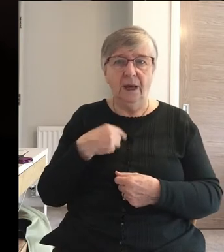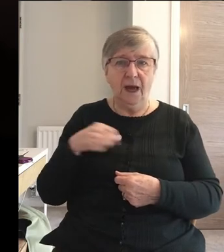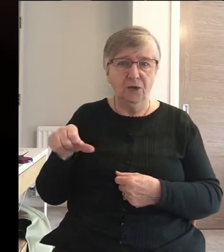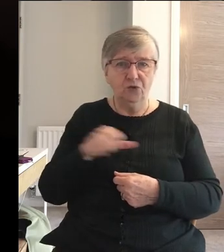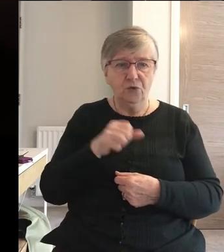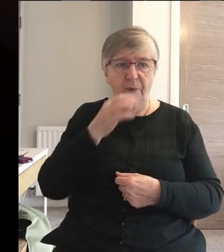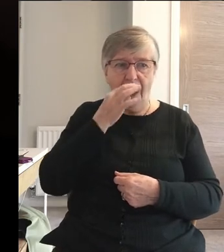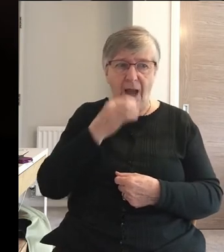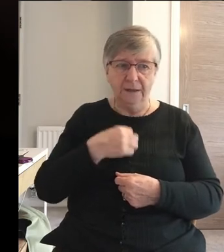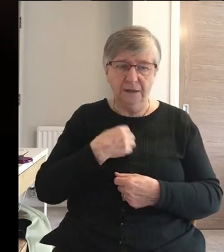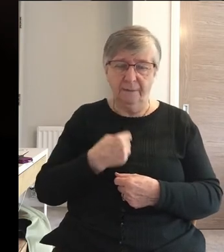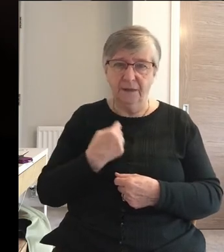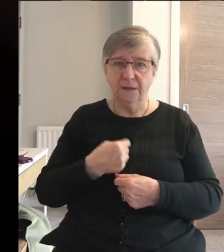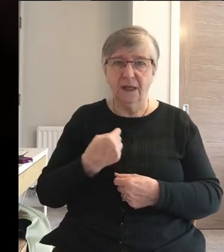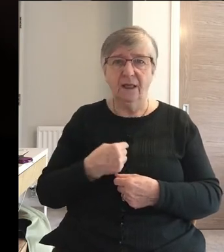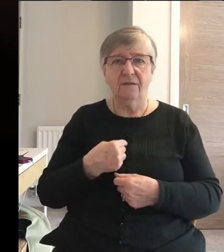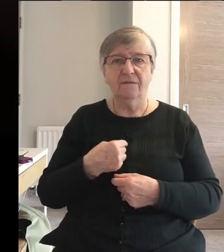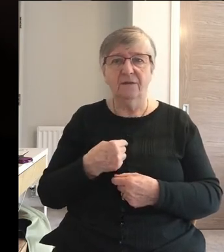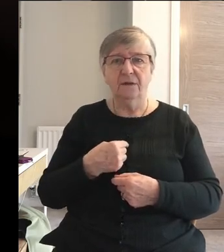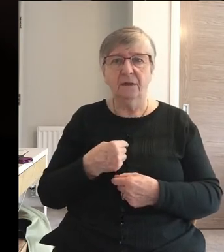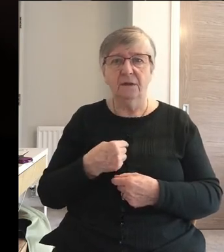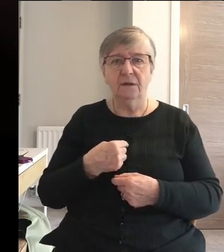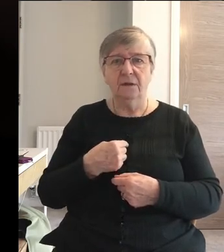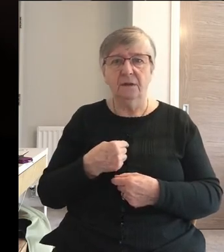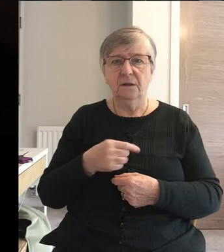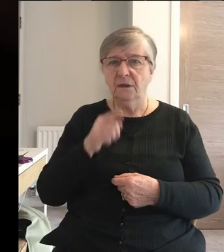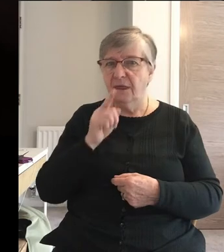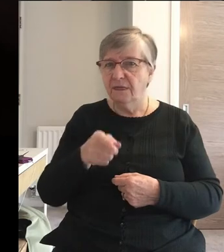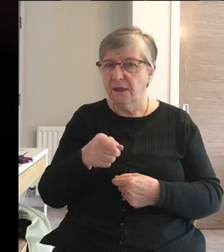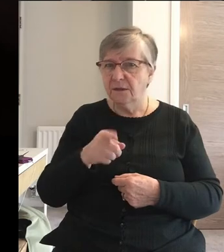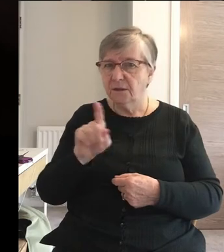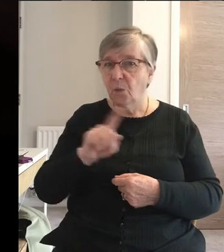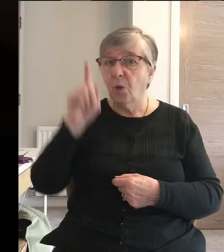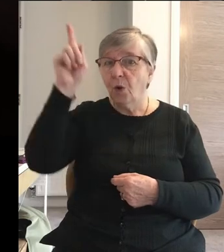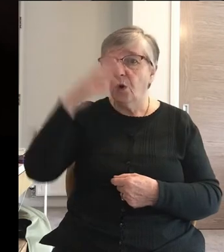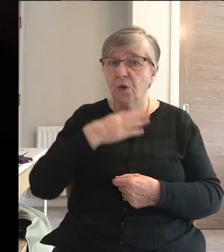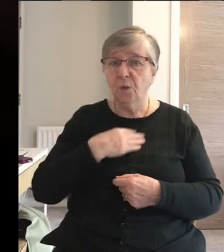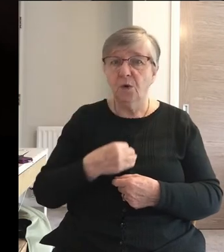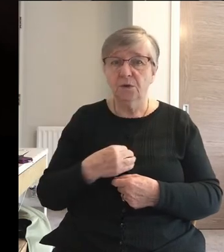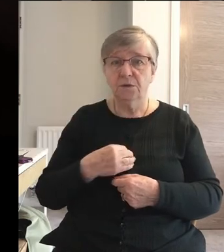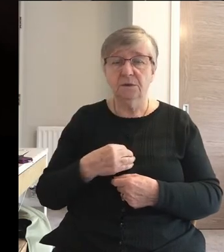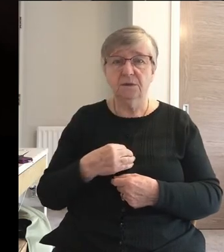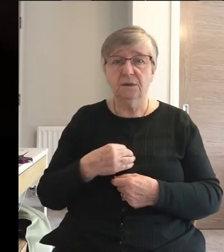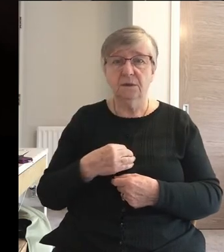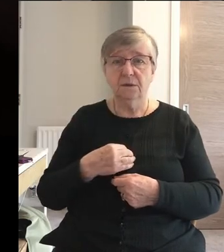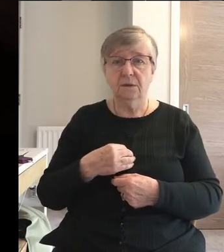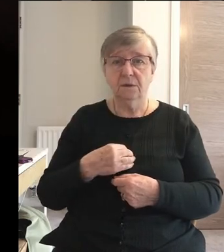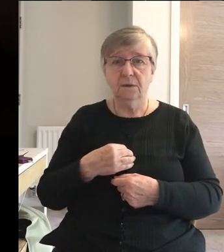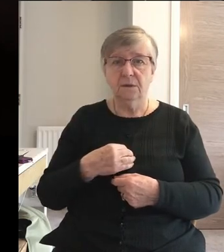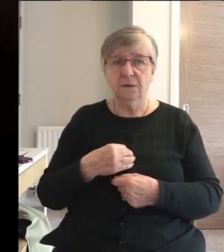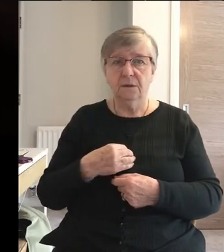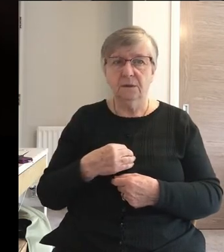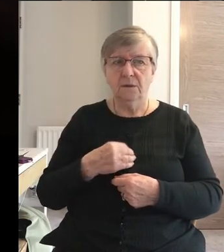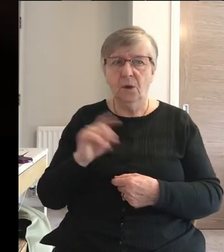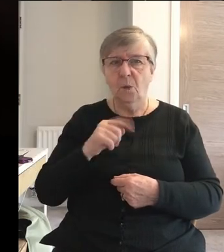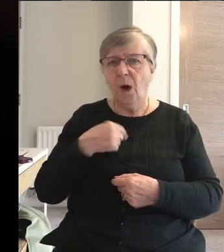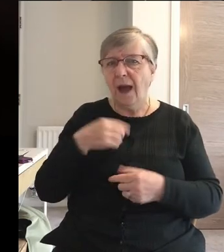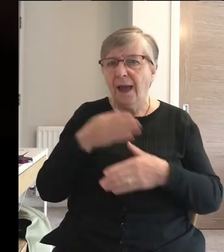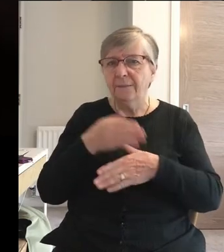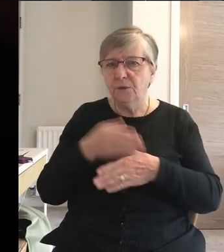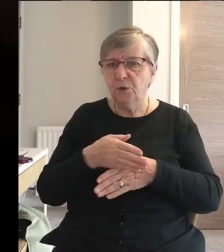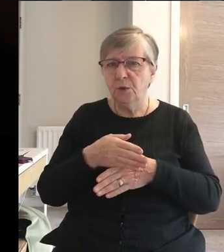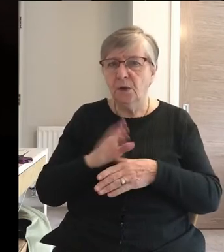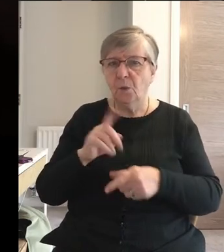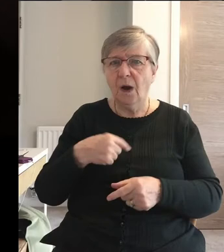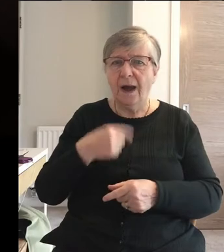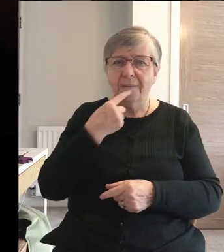I should be asking myself, is this what God wants? It's what I'm trying to do here.